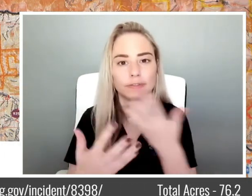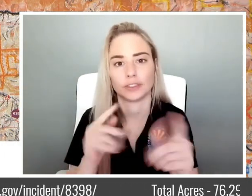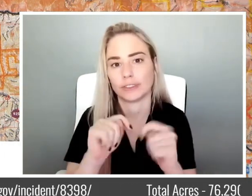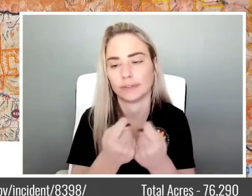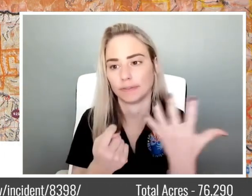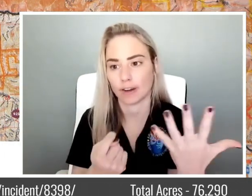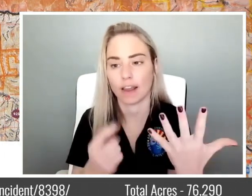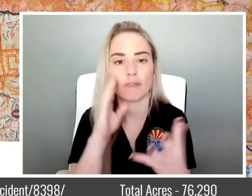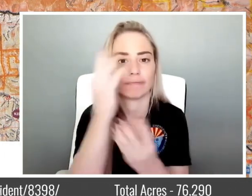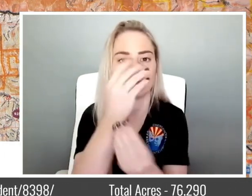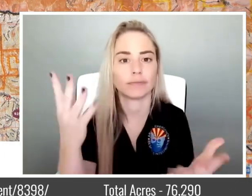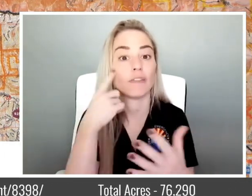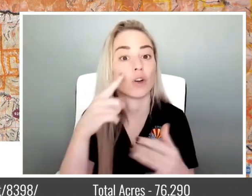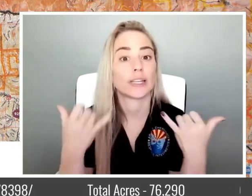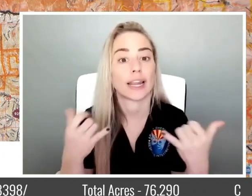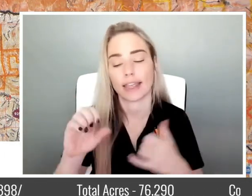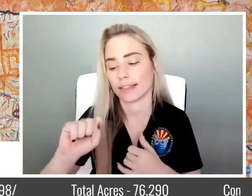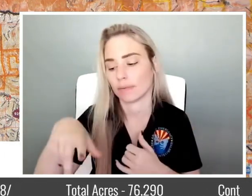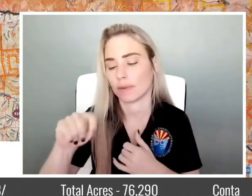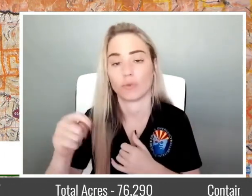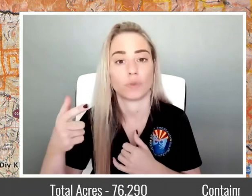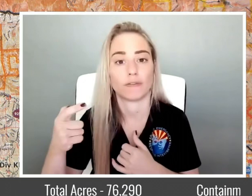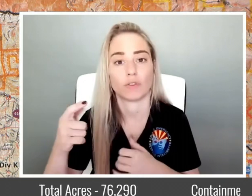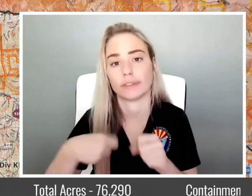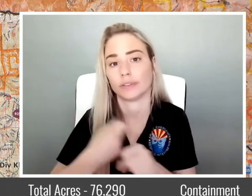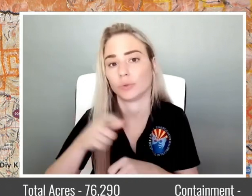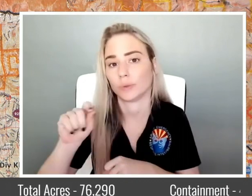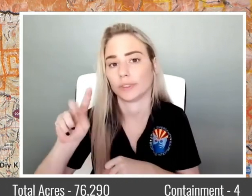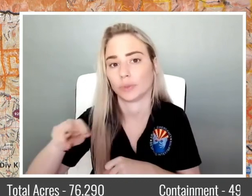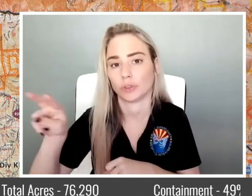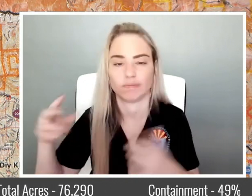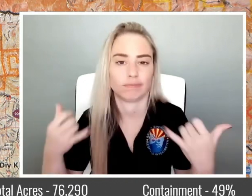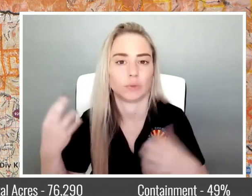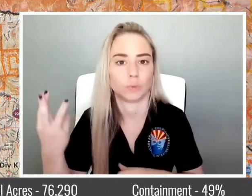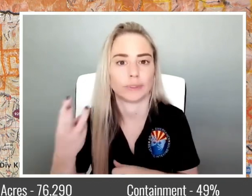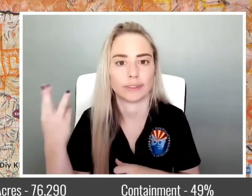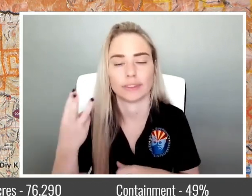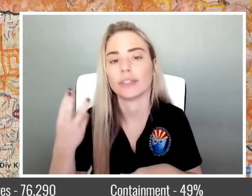September 21st, 2022. It's Wednesday, and right now we're sitting at